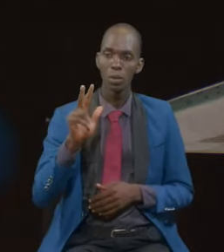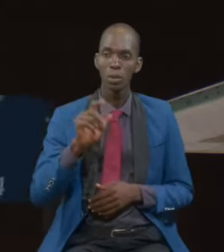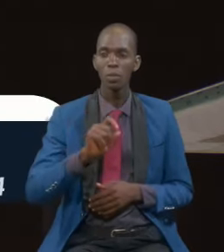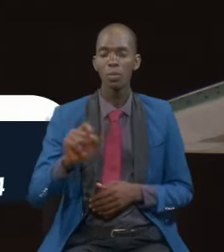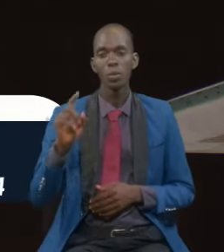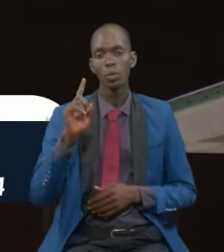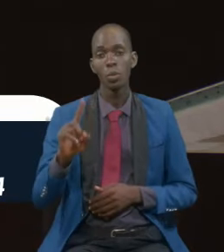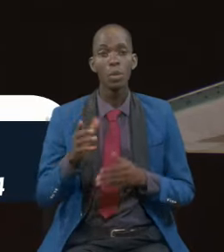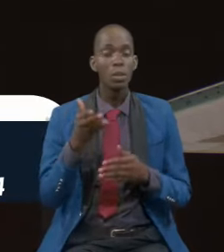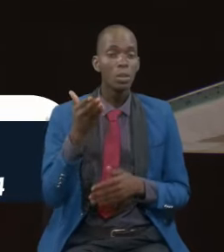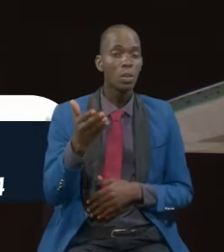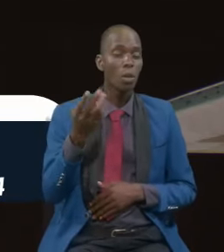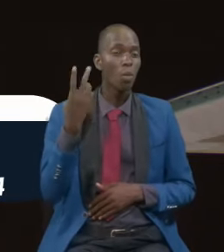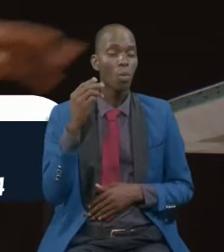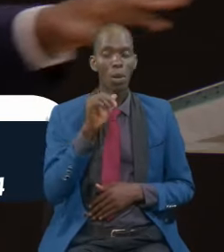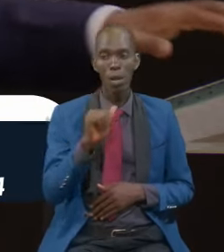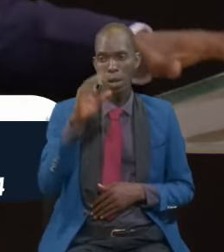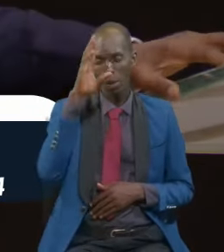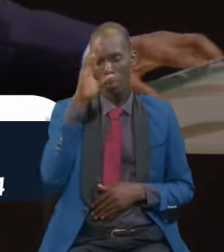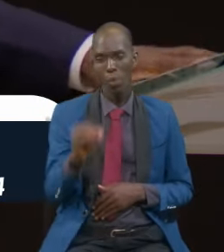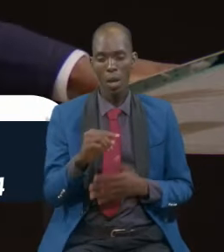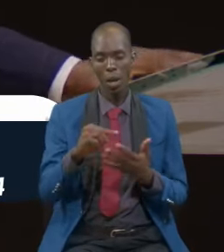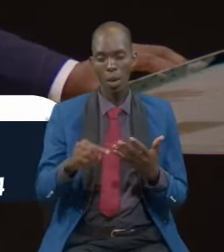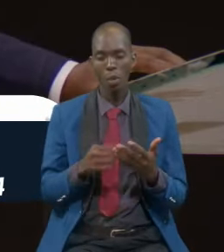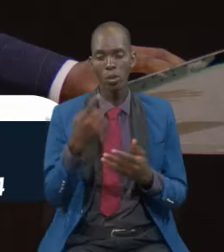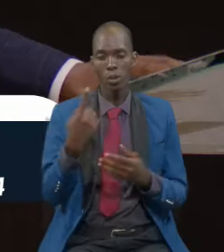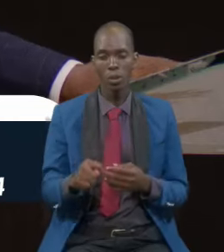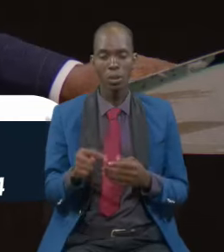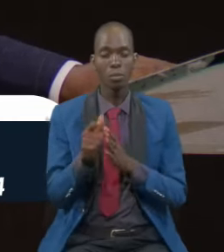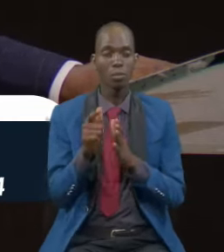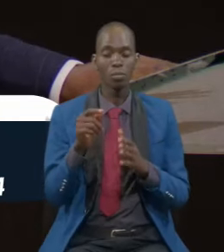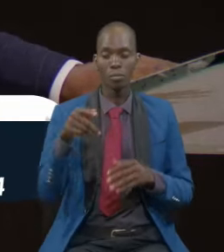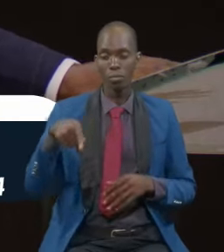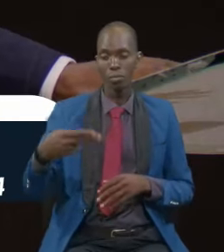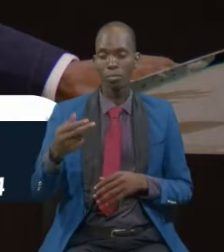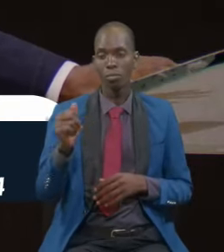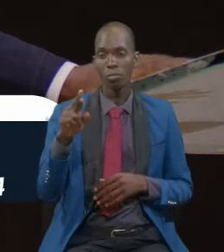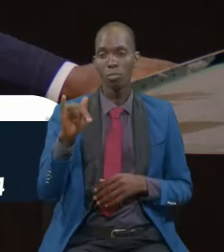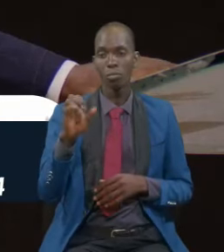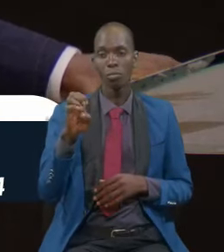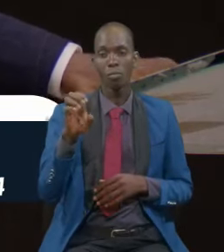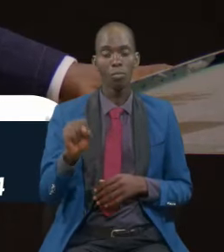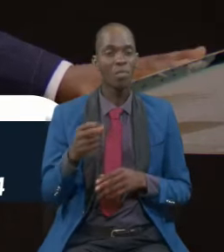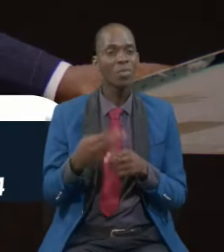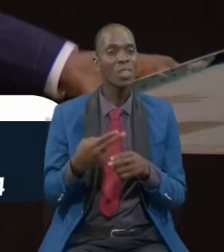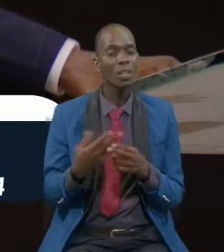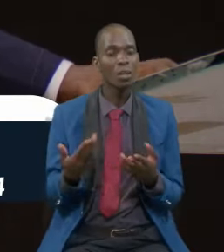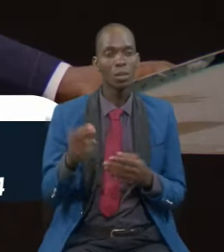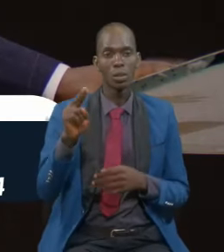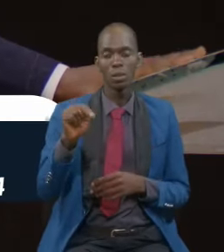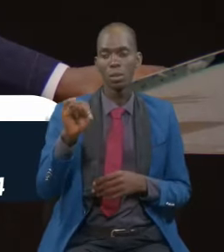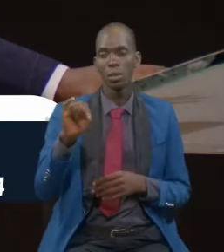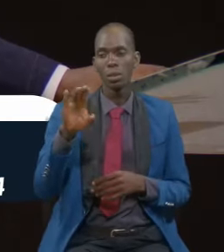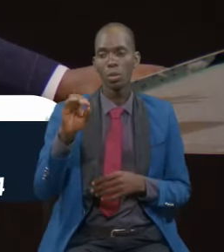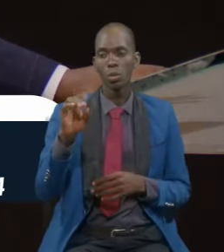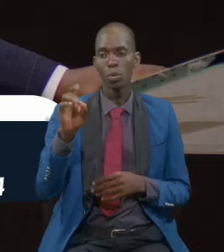a man of the Pharisees named Nicodemus, a ruler of the Jews.